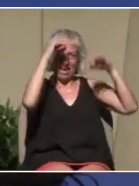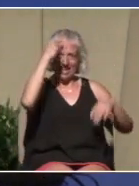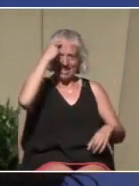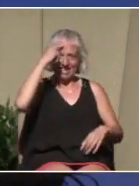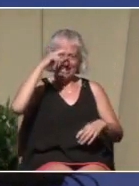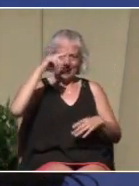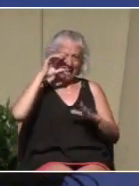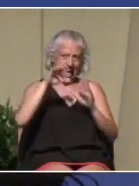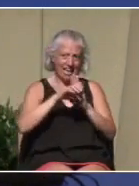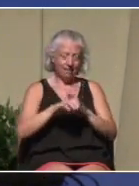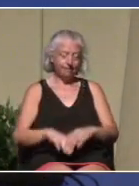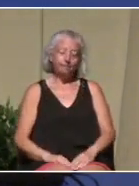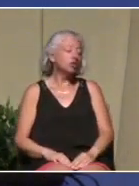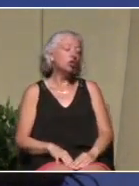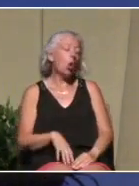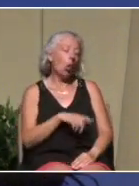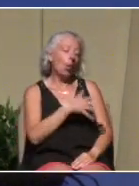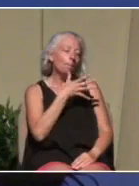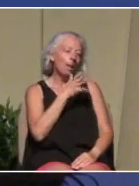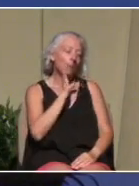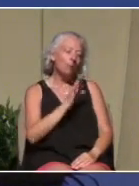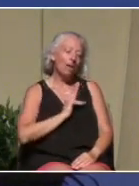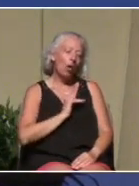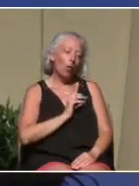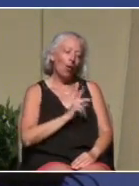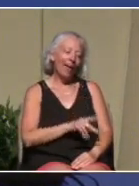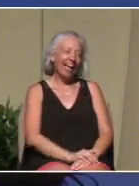And Wendy says, no, she'll be okay.